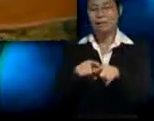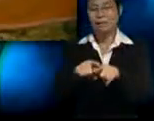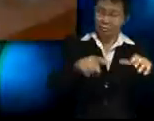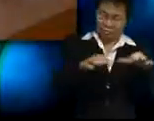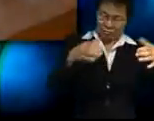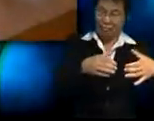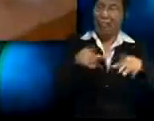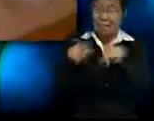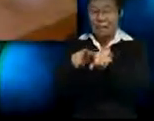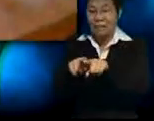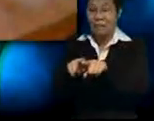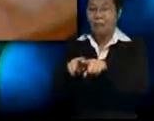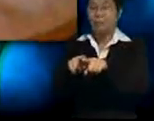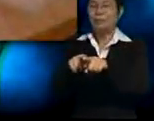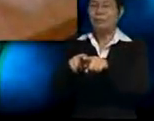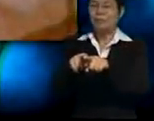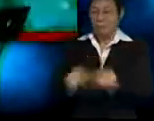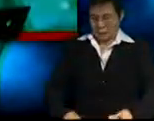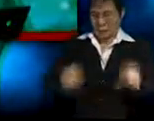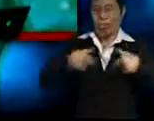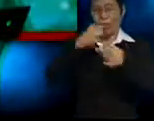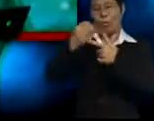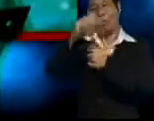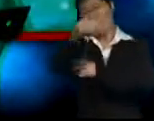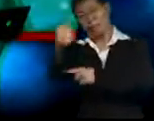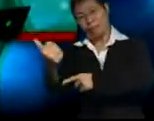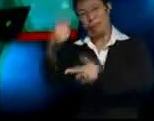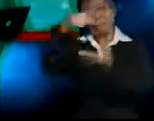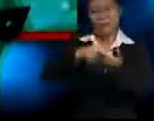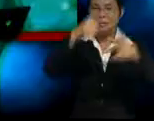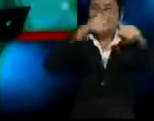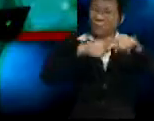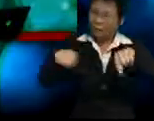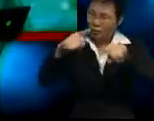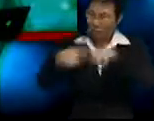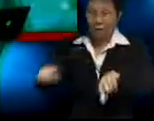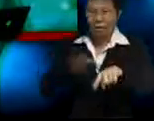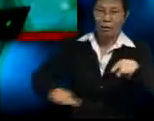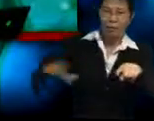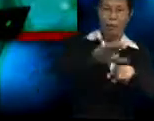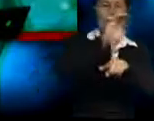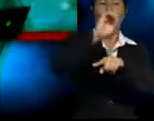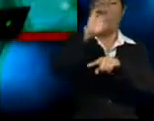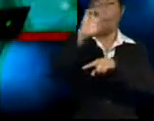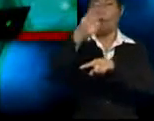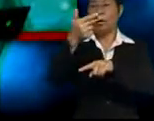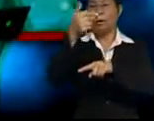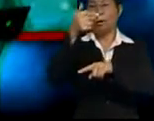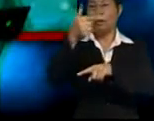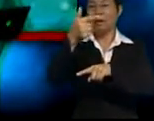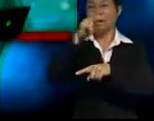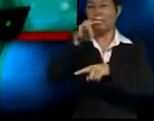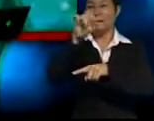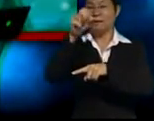species or by another. These differences among the organisms bring